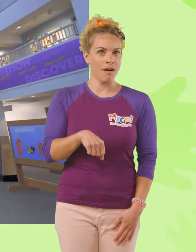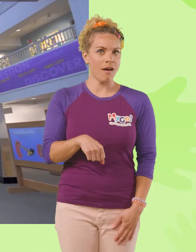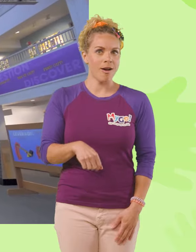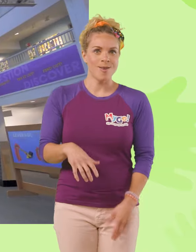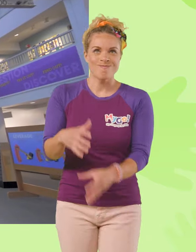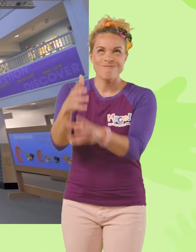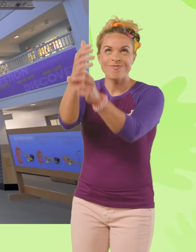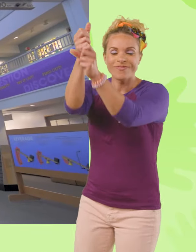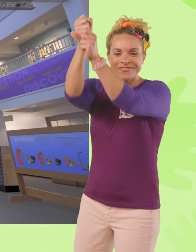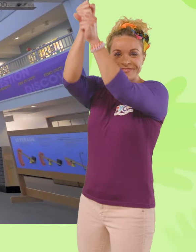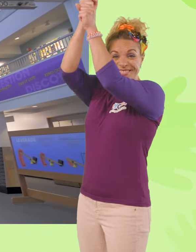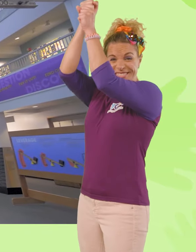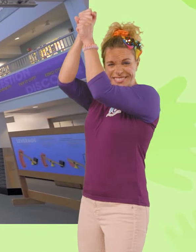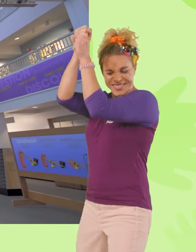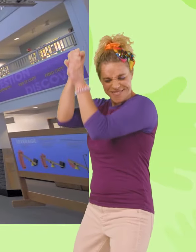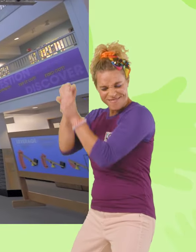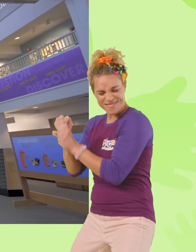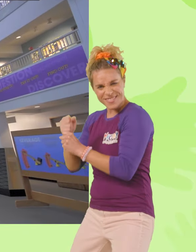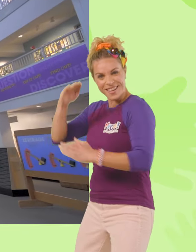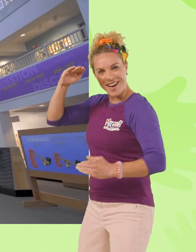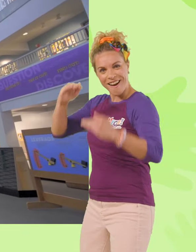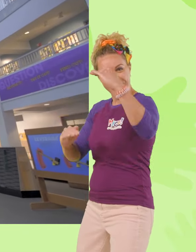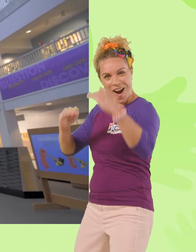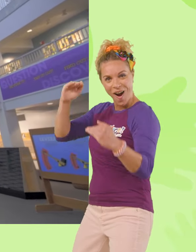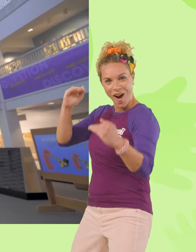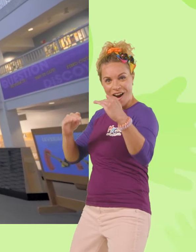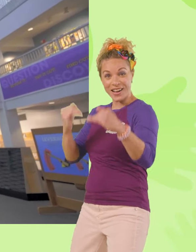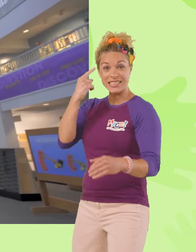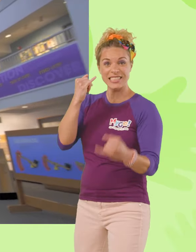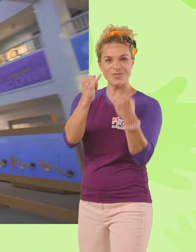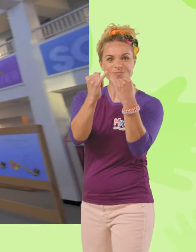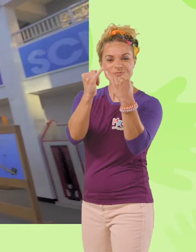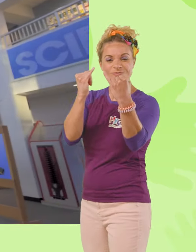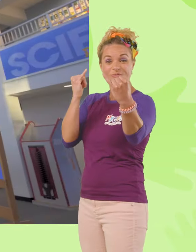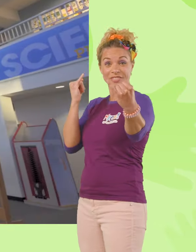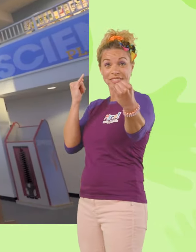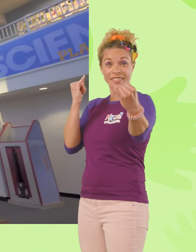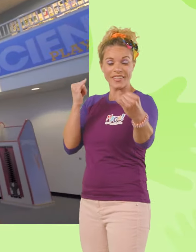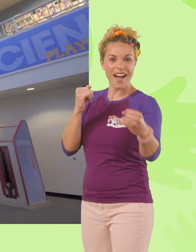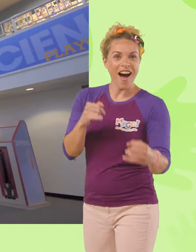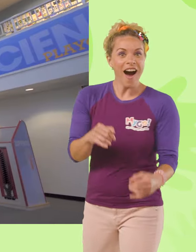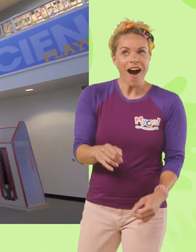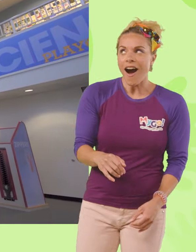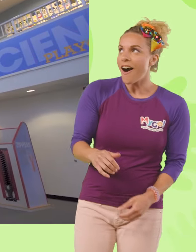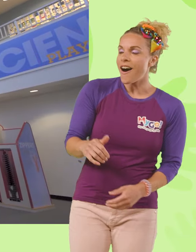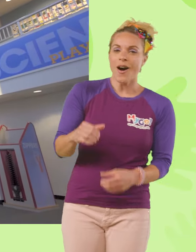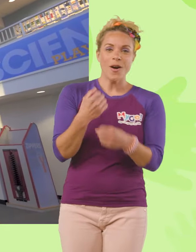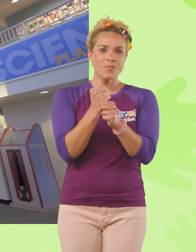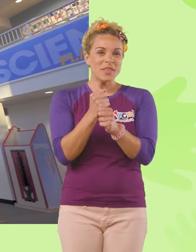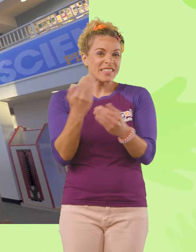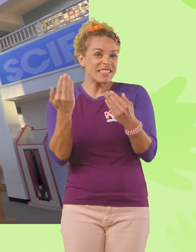Is taking a giant lever and seeing how distance way out here makes